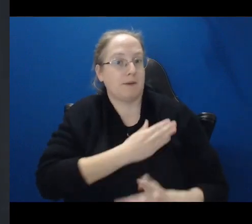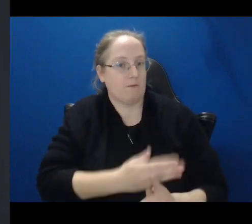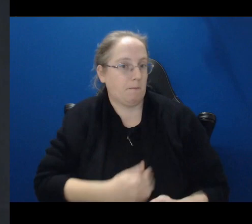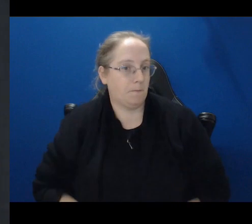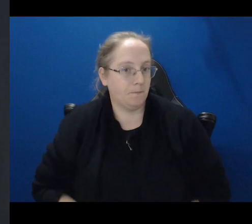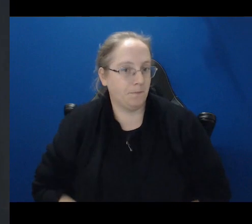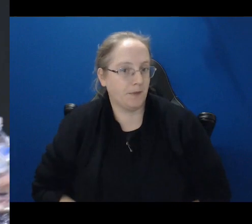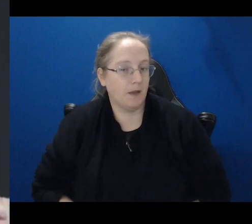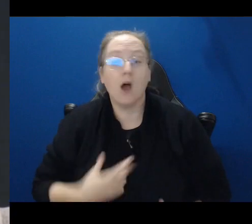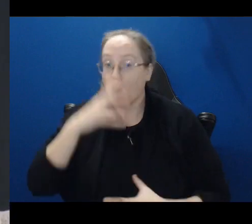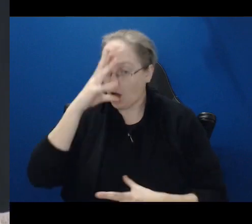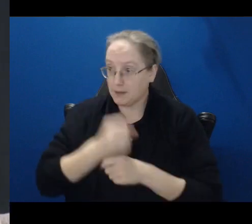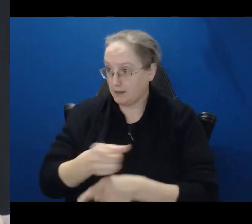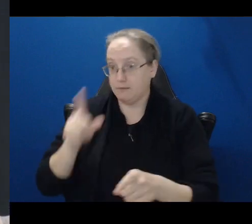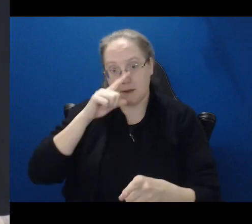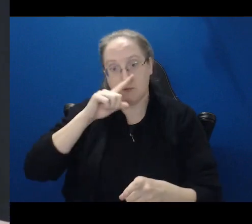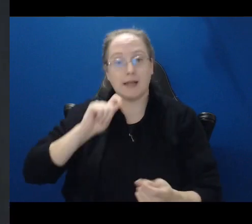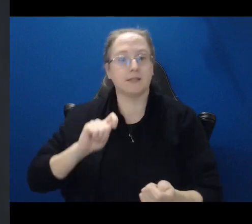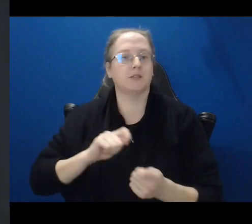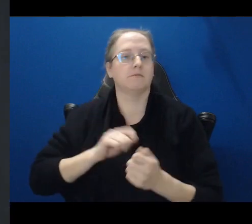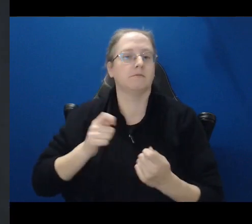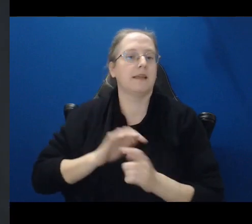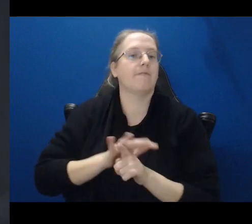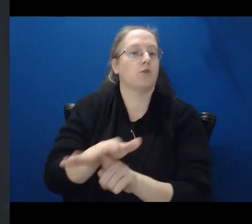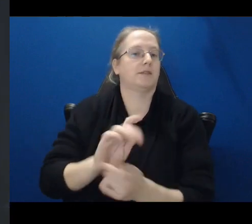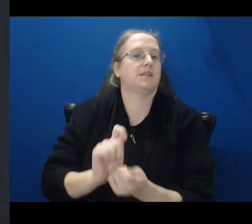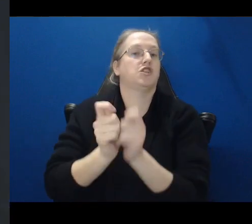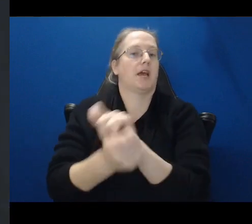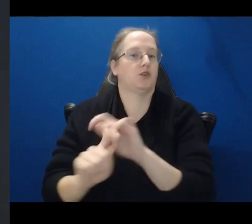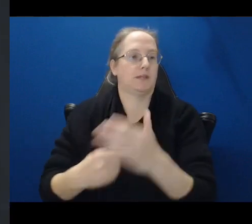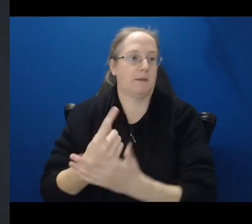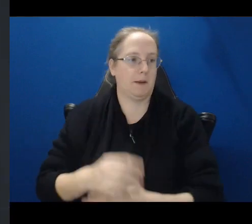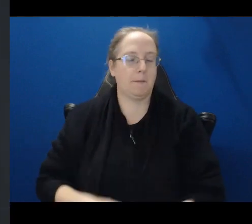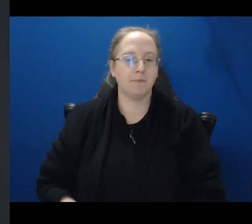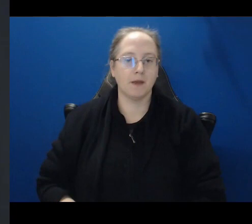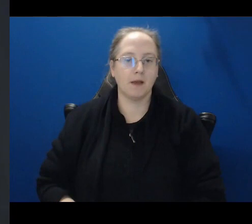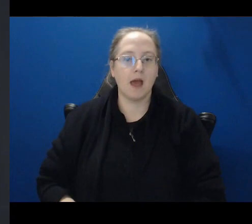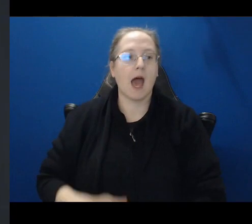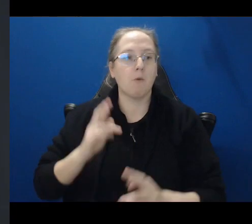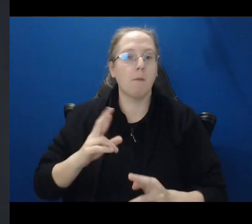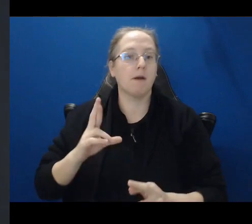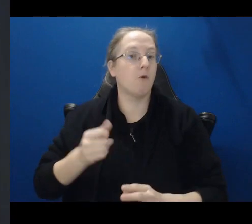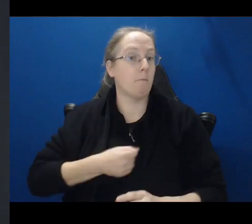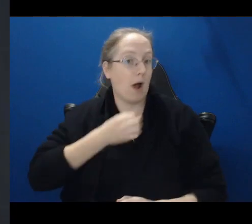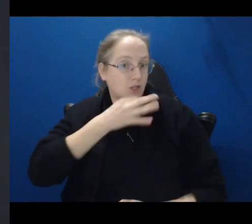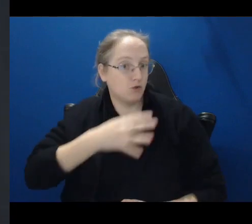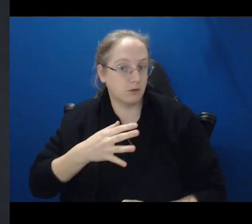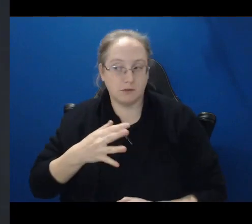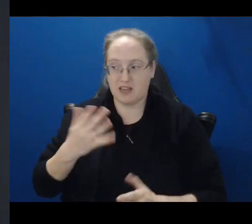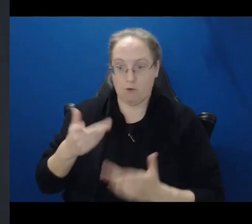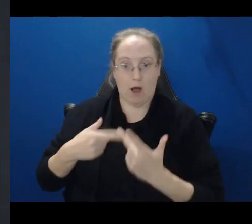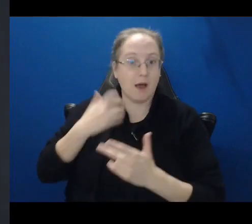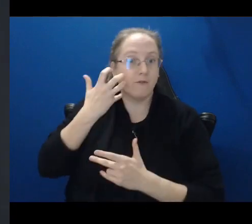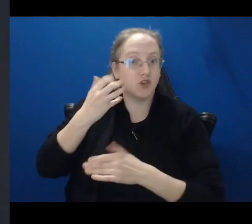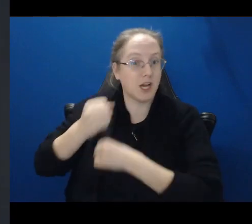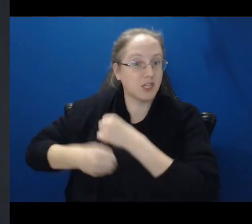change what's happening, and I really hope for my children's and future generations' sake